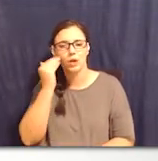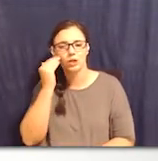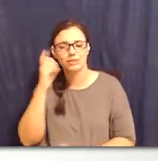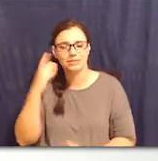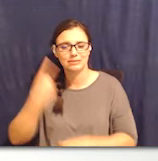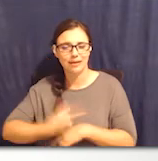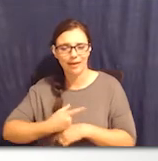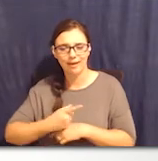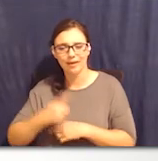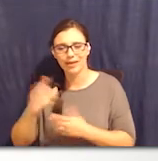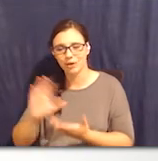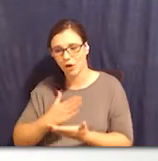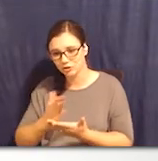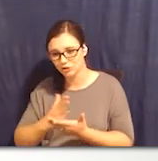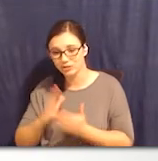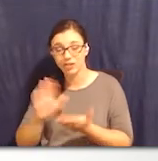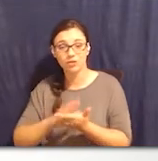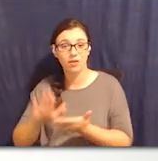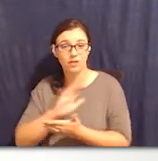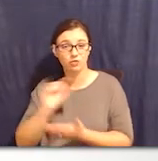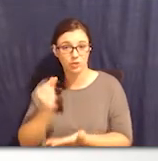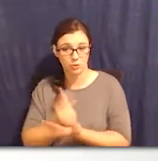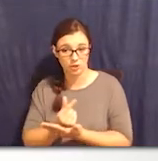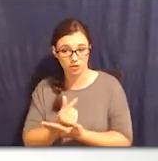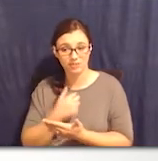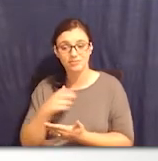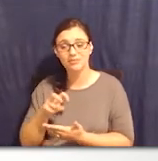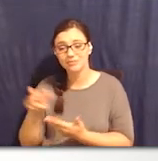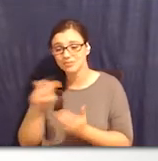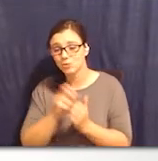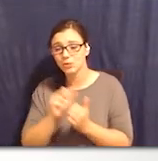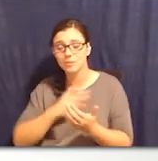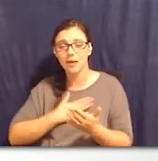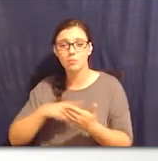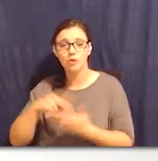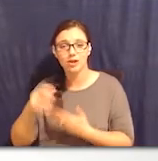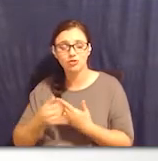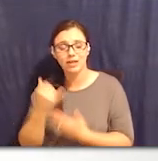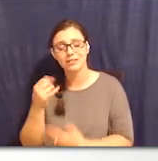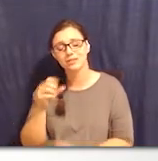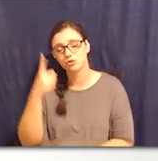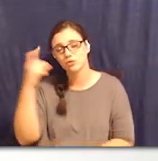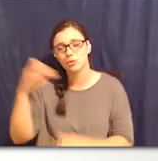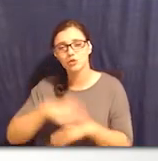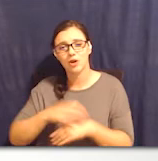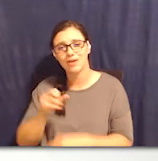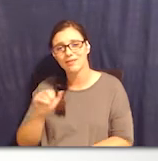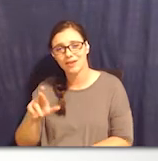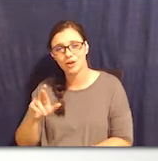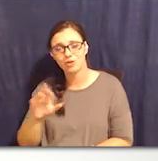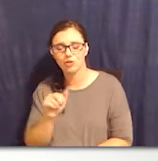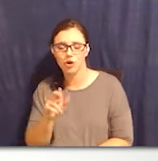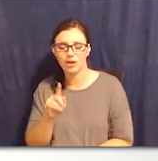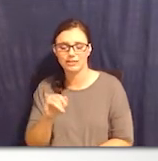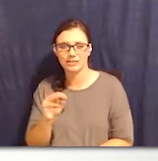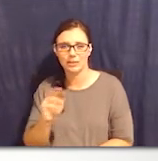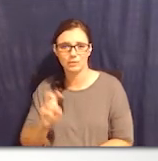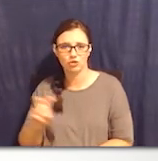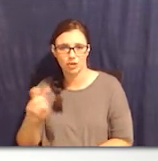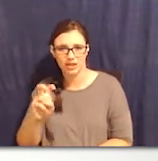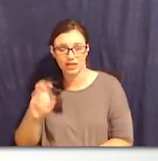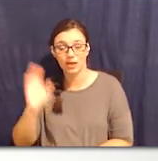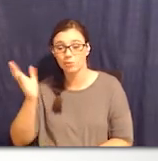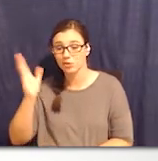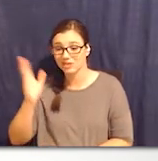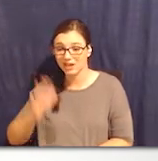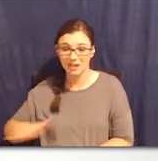Autism Awareness Day concert and college graduation, I traveled with my autism awareness projects, Dreamers on Air,